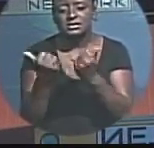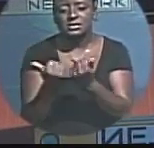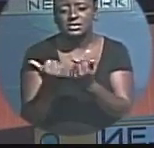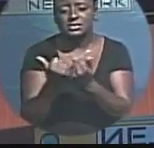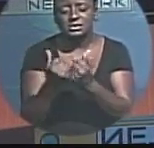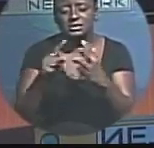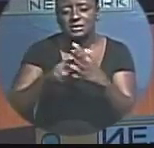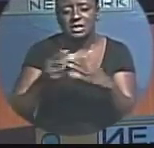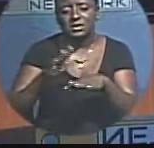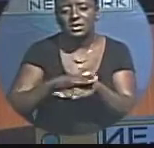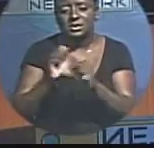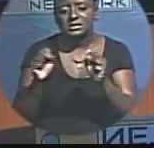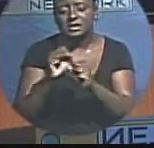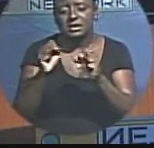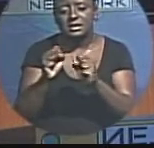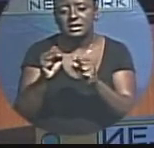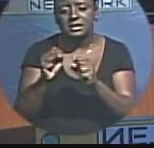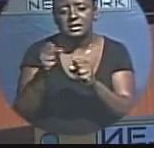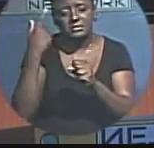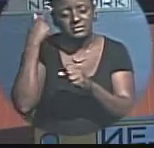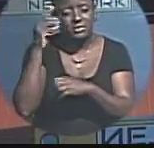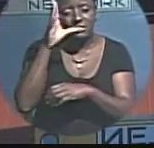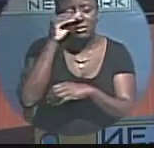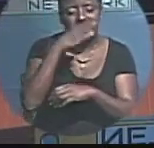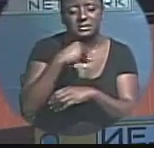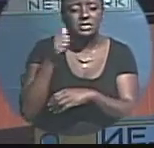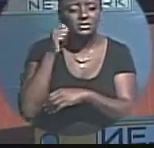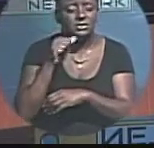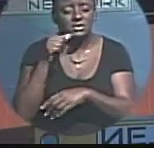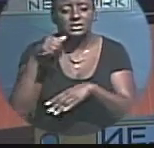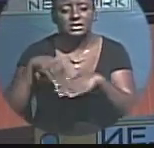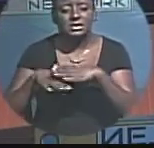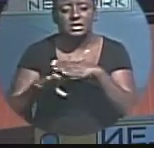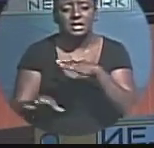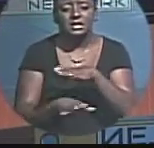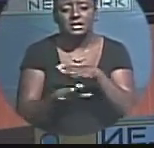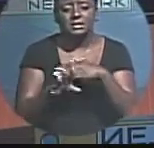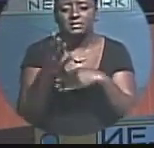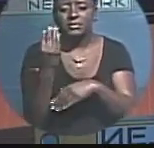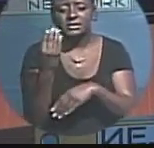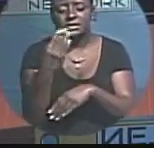National Tennis Center for boys and girls in the under 14 and under 18 division.